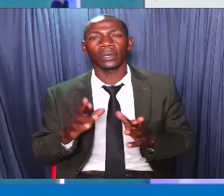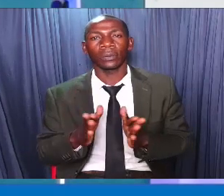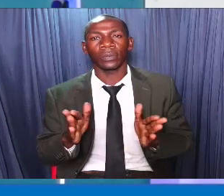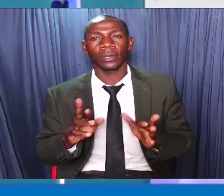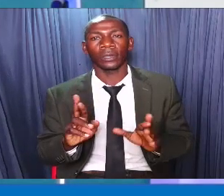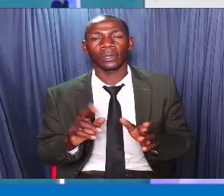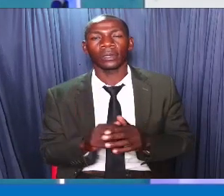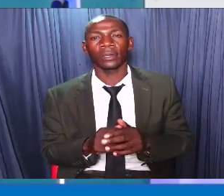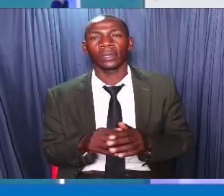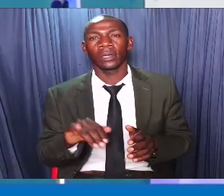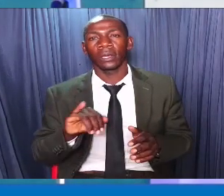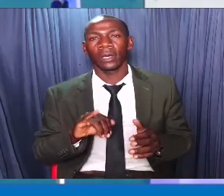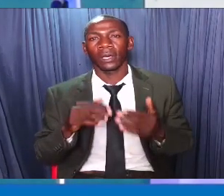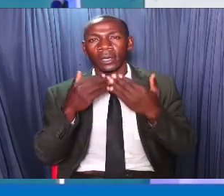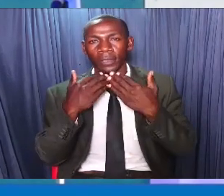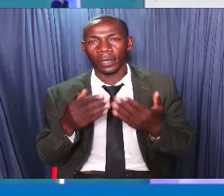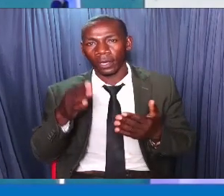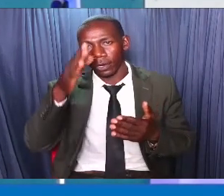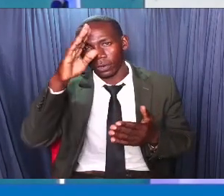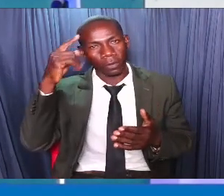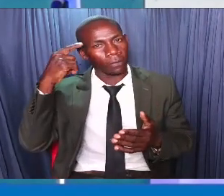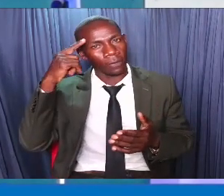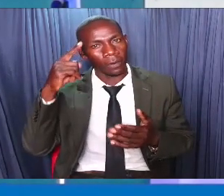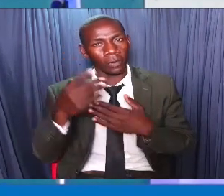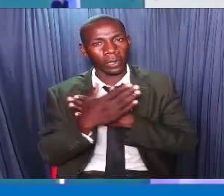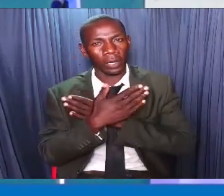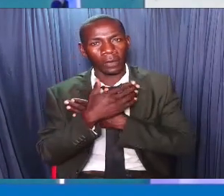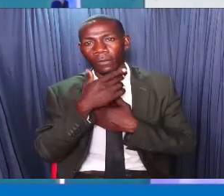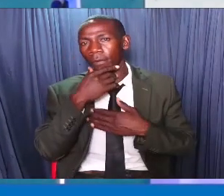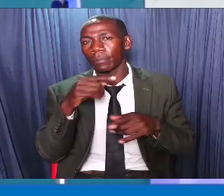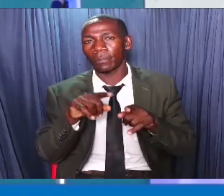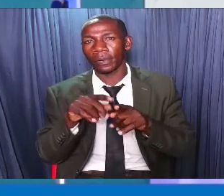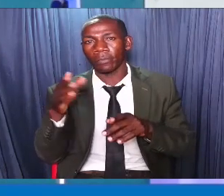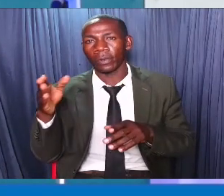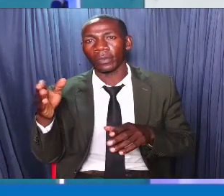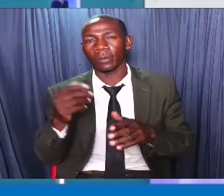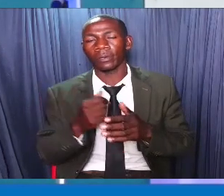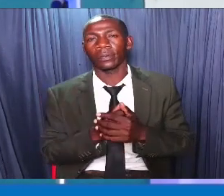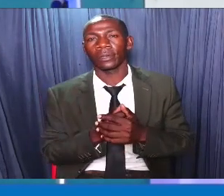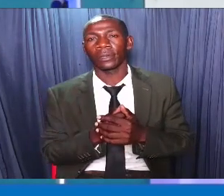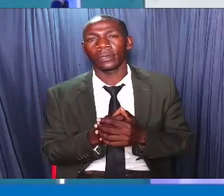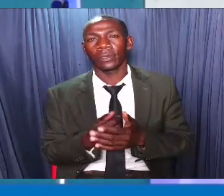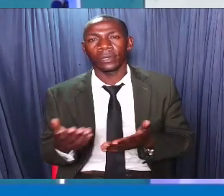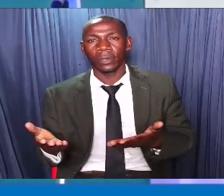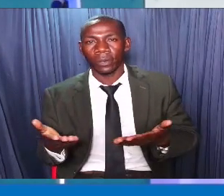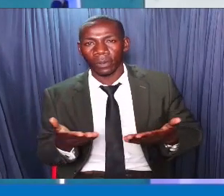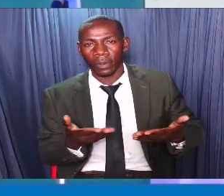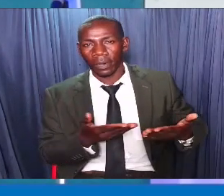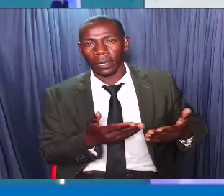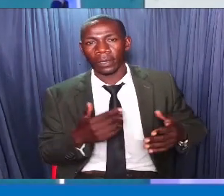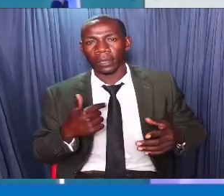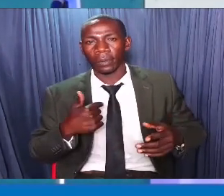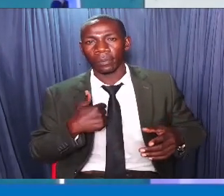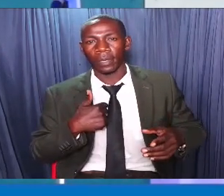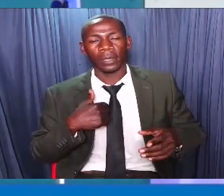yet. Nashukuru sana Mungu kwa upendo wa wale wa ndugu. I'm so grateful to God for the love of them. Wamenikaribisha kwa furaha